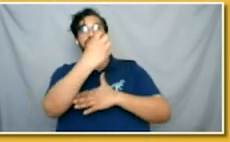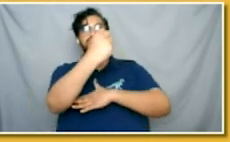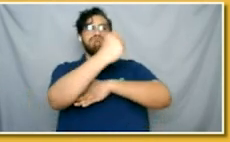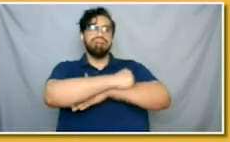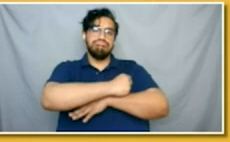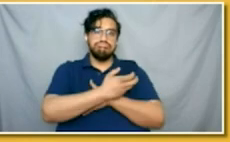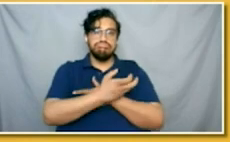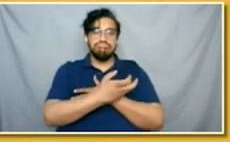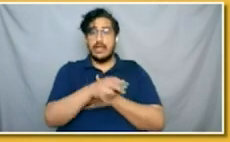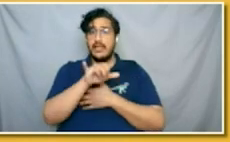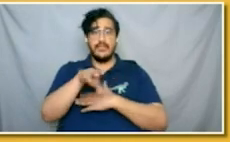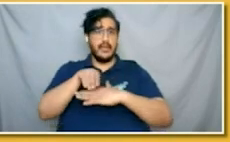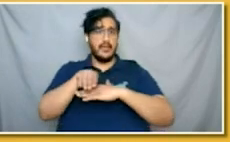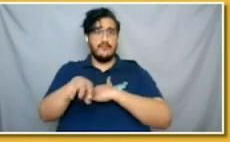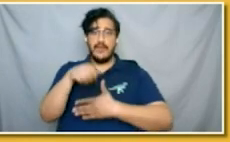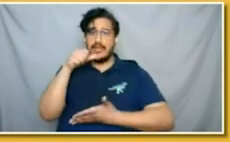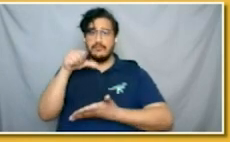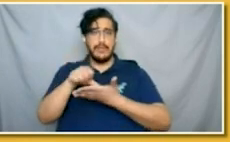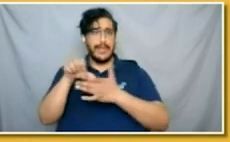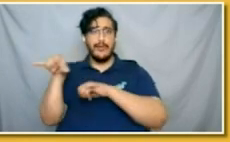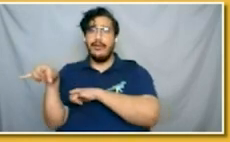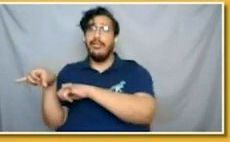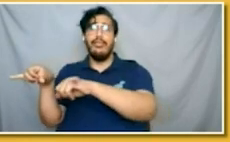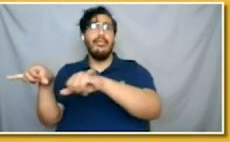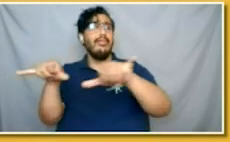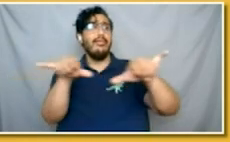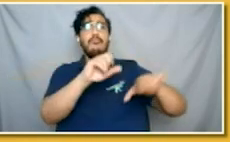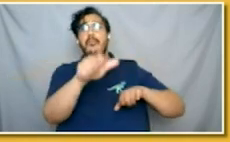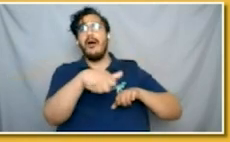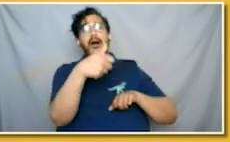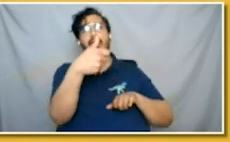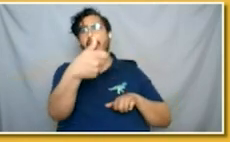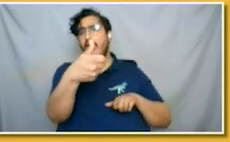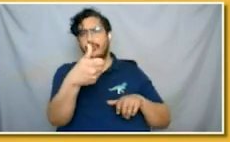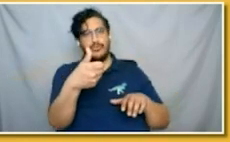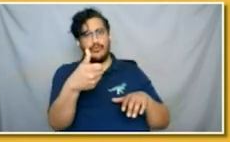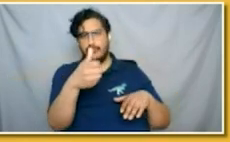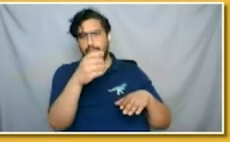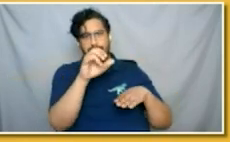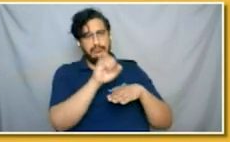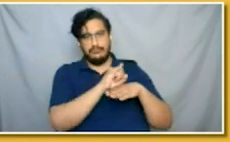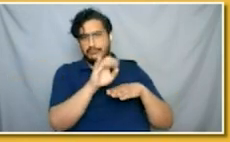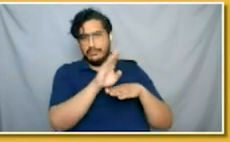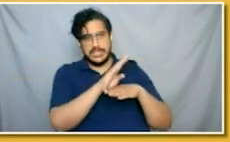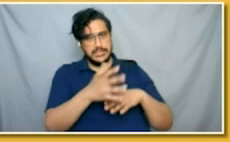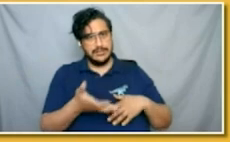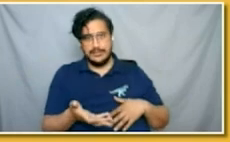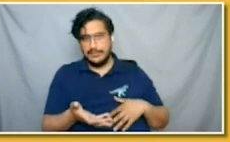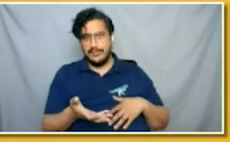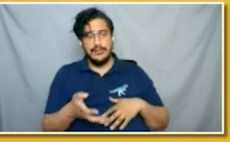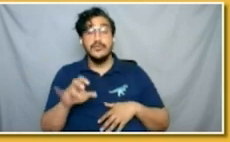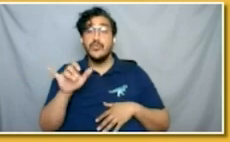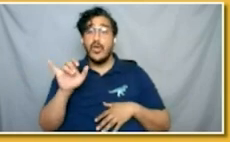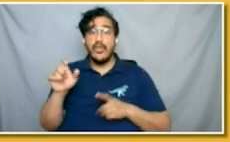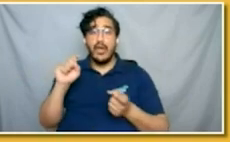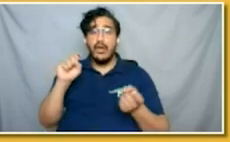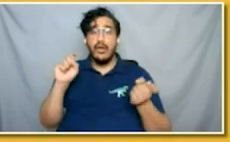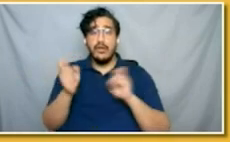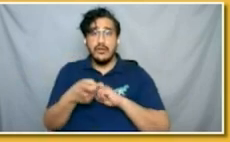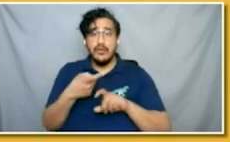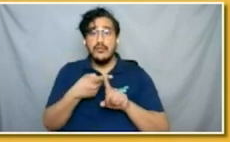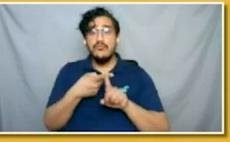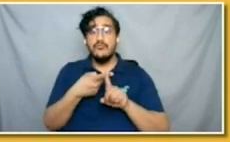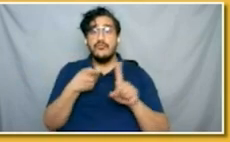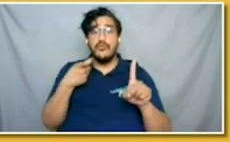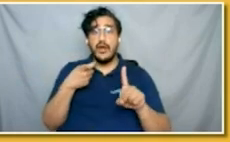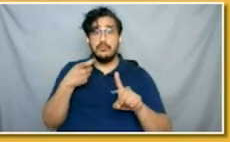all industries. And, you know, the shift from, you know, to online bill pay and to